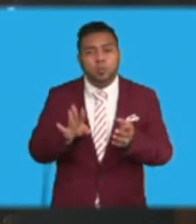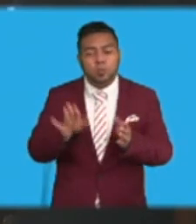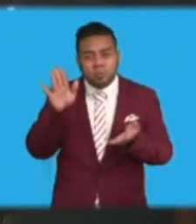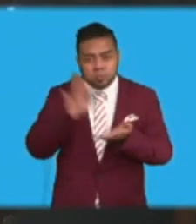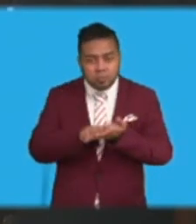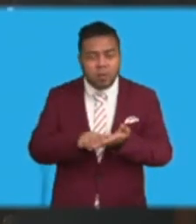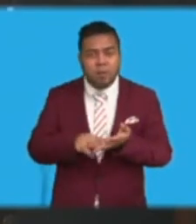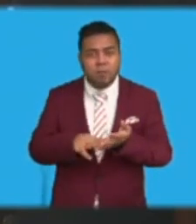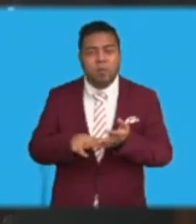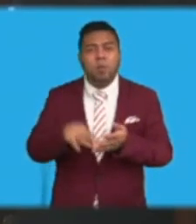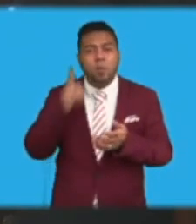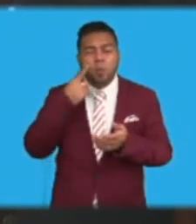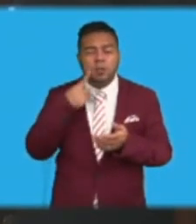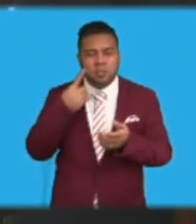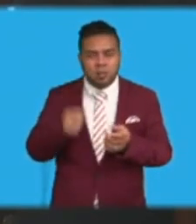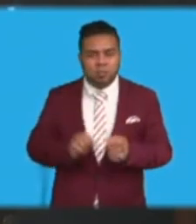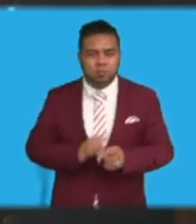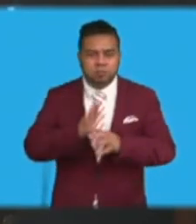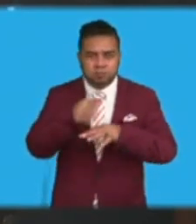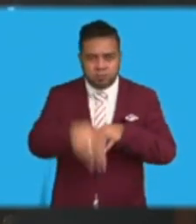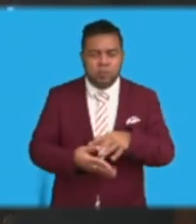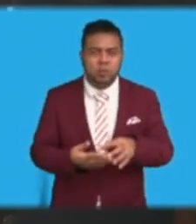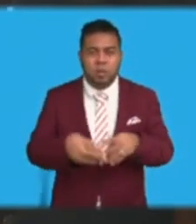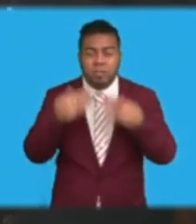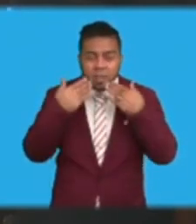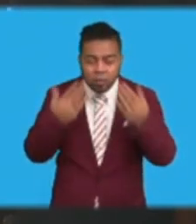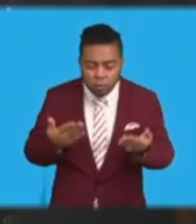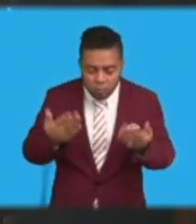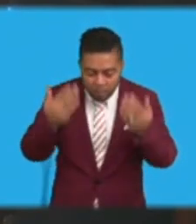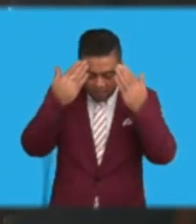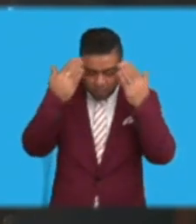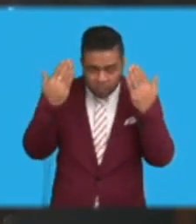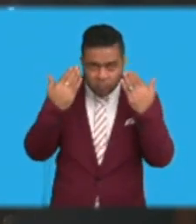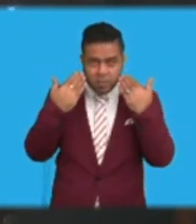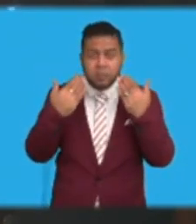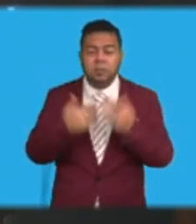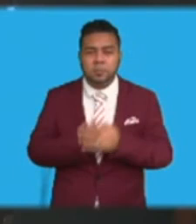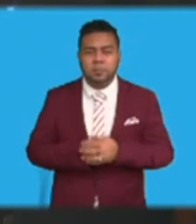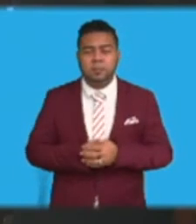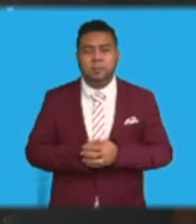that flows into our waterways in future. Thank you, Madam Speaker, for the opportunity